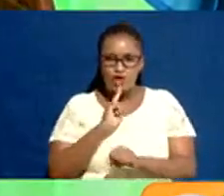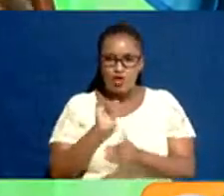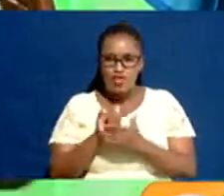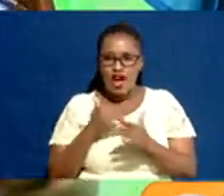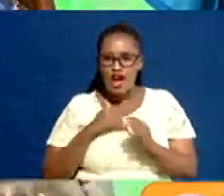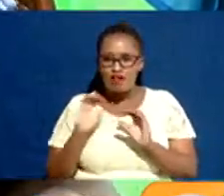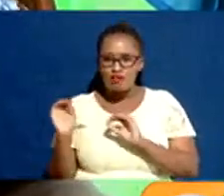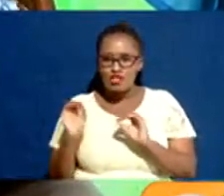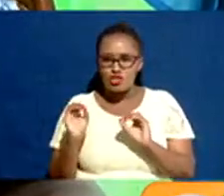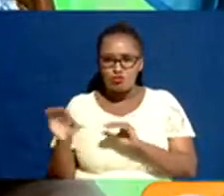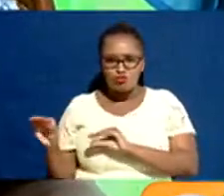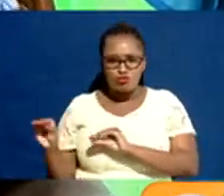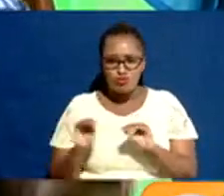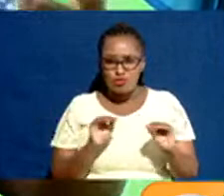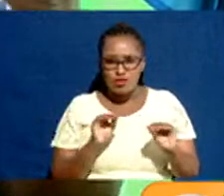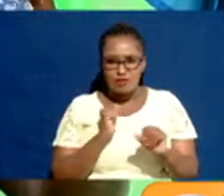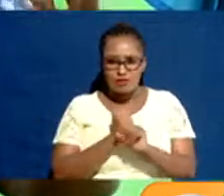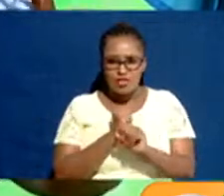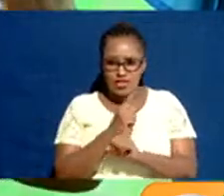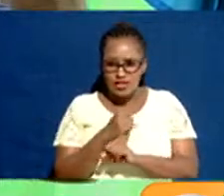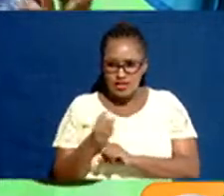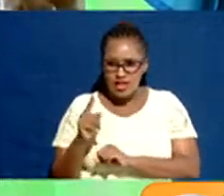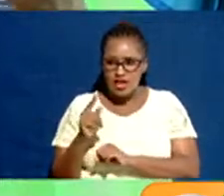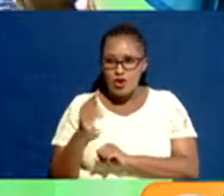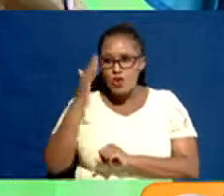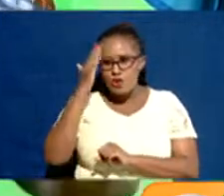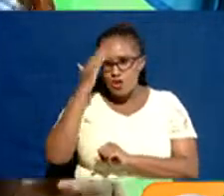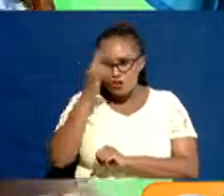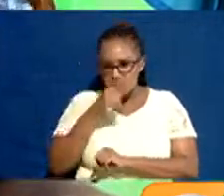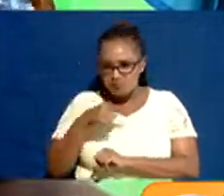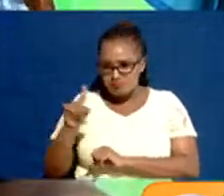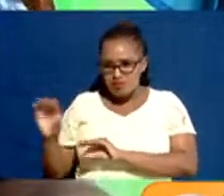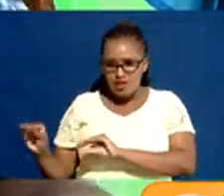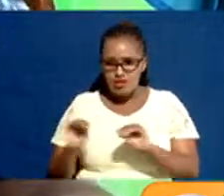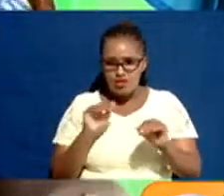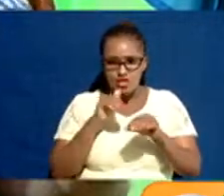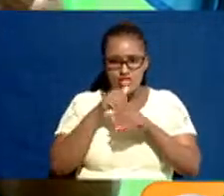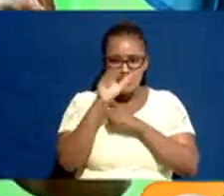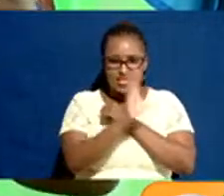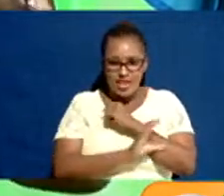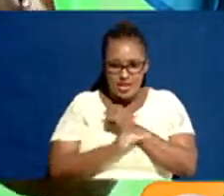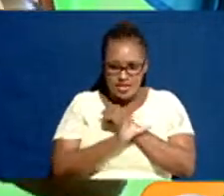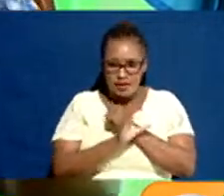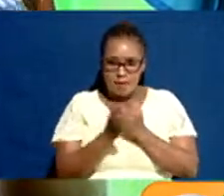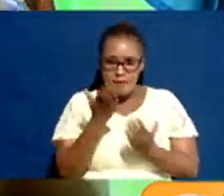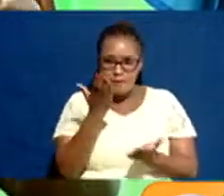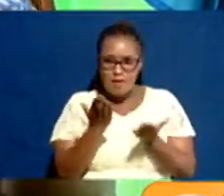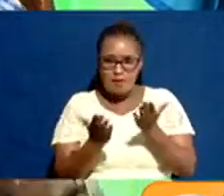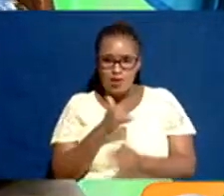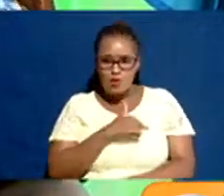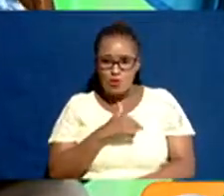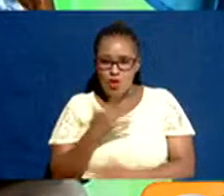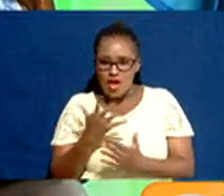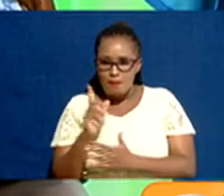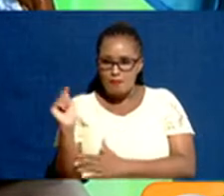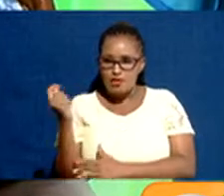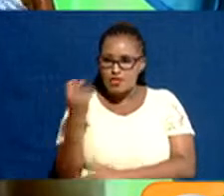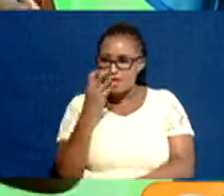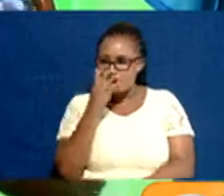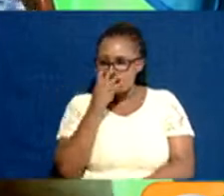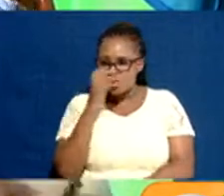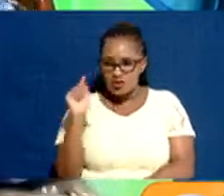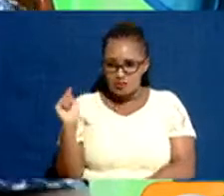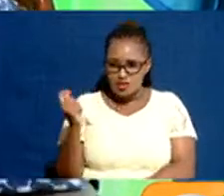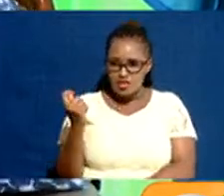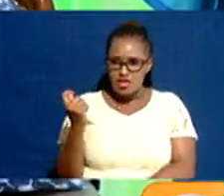eviction done at night. There will be no night eviction in this country as long as William Ruto is president. Why